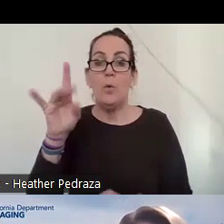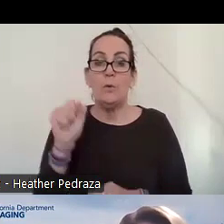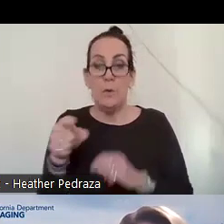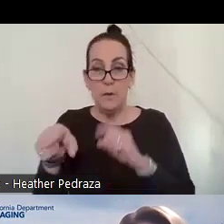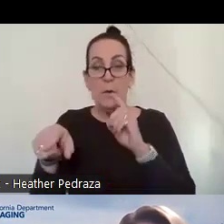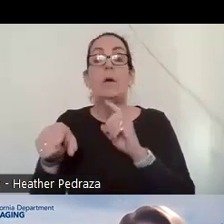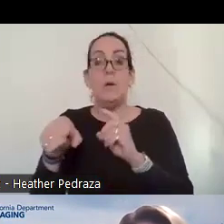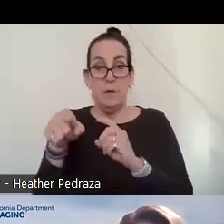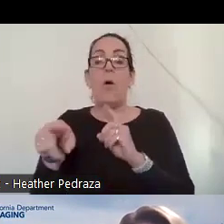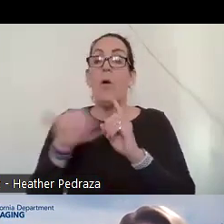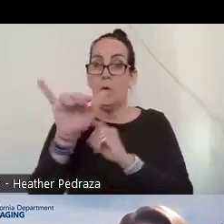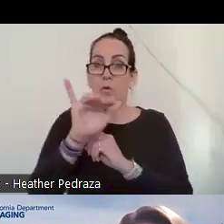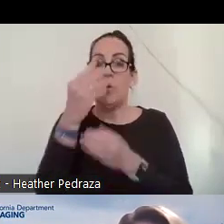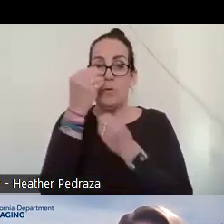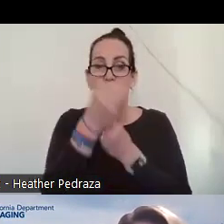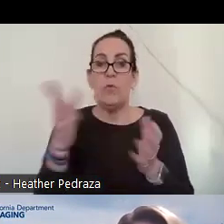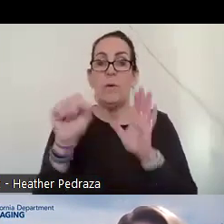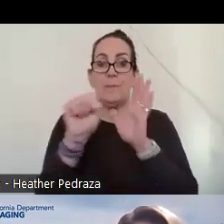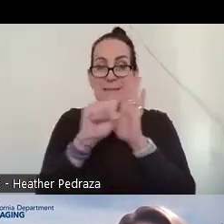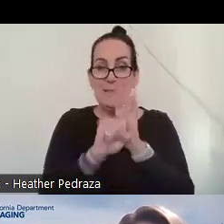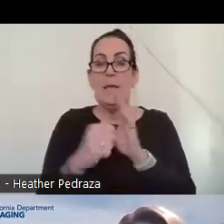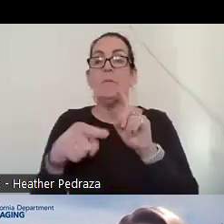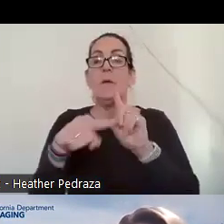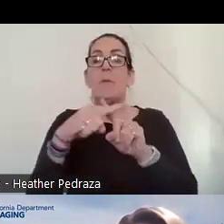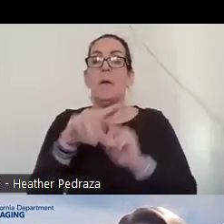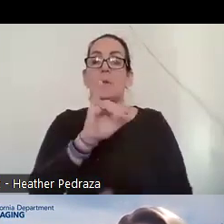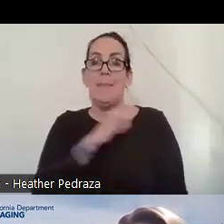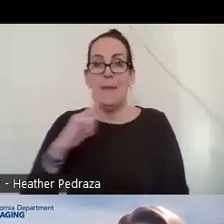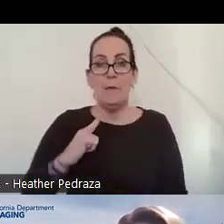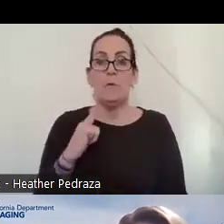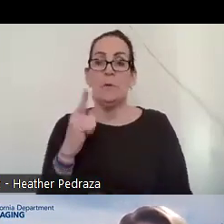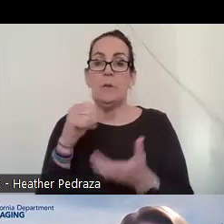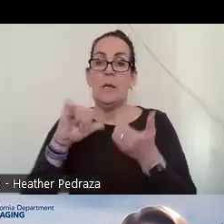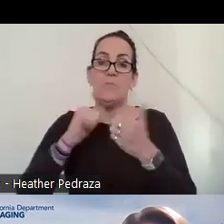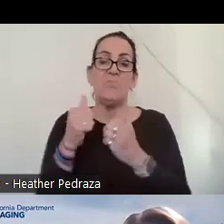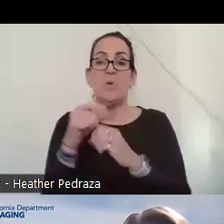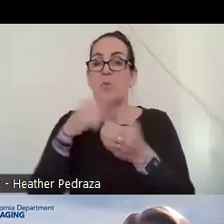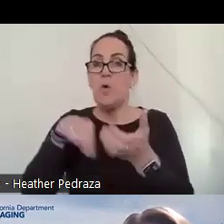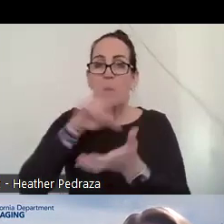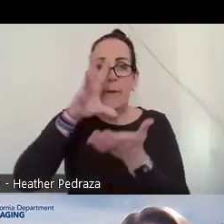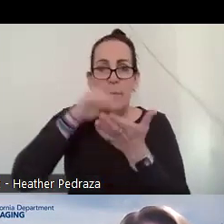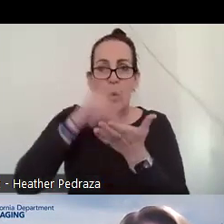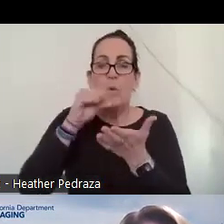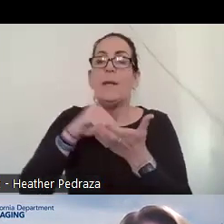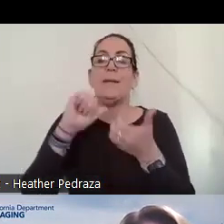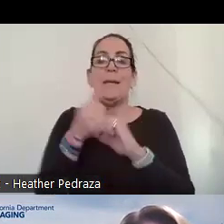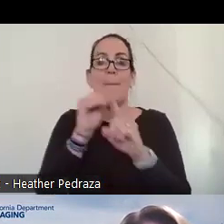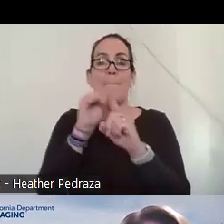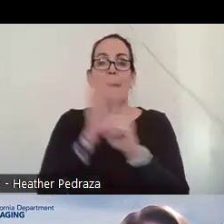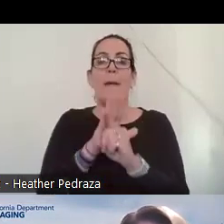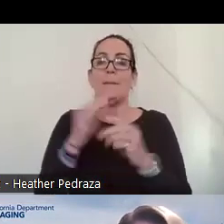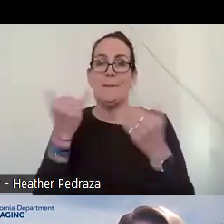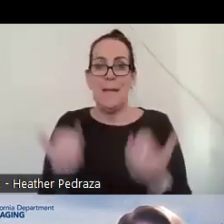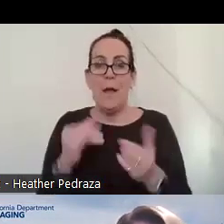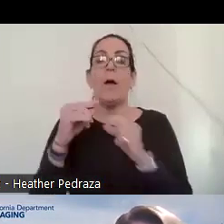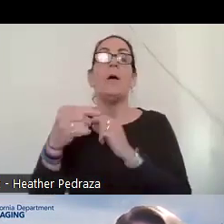the legislature about what we're learning and how that informs the master plan for aging now and moving forward. So